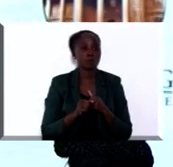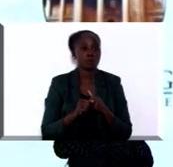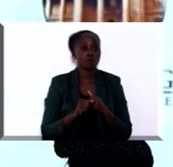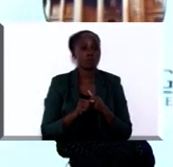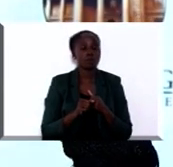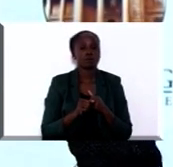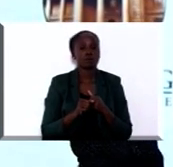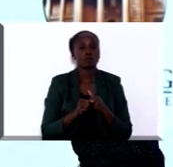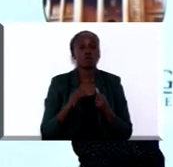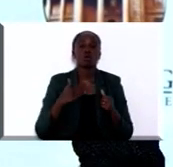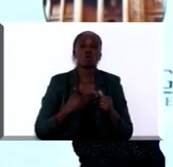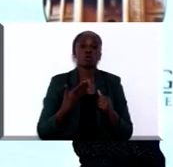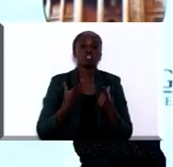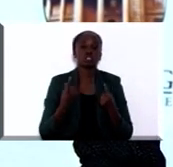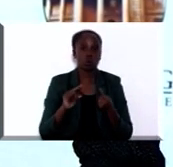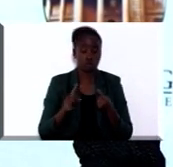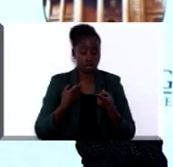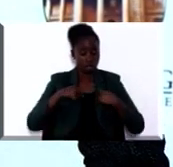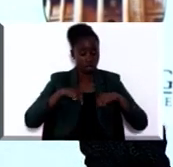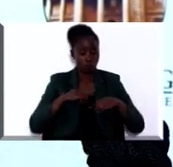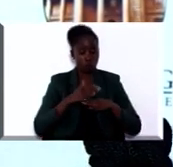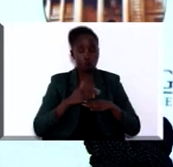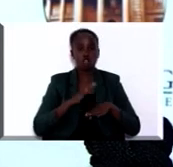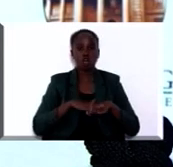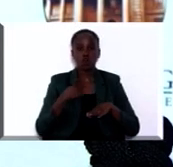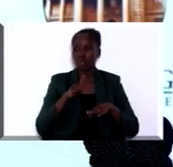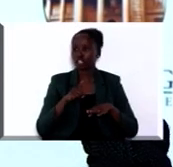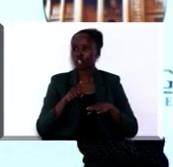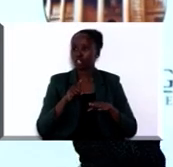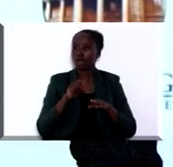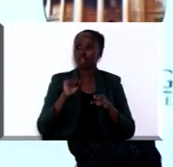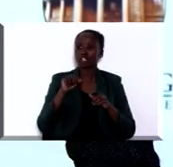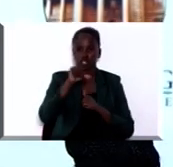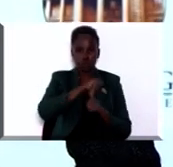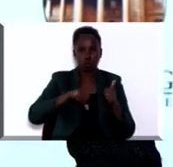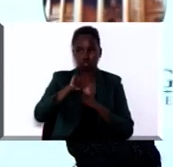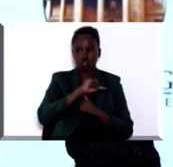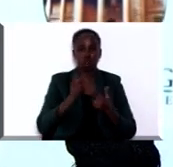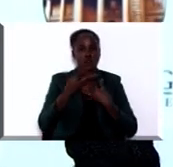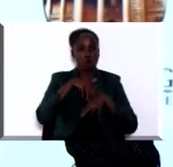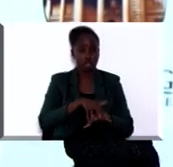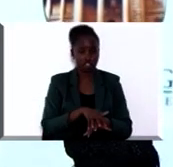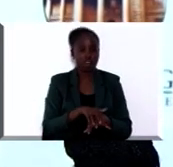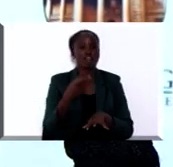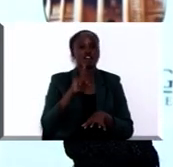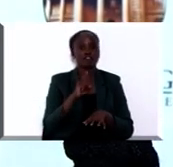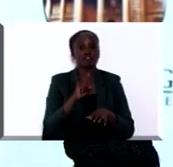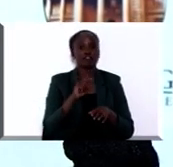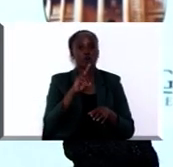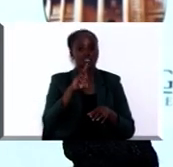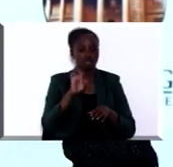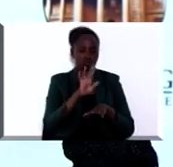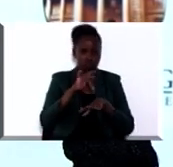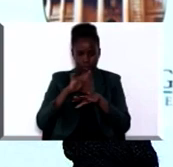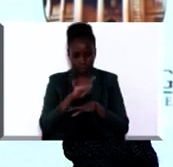we want to deepen our work on social cohesion by decentralizing the premier social